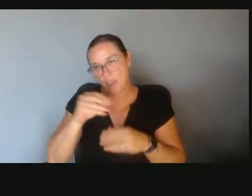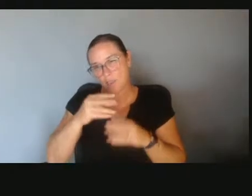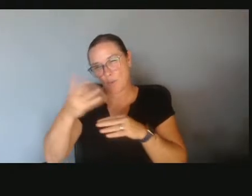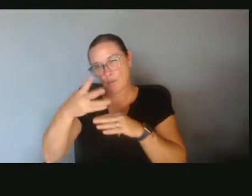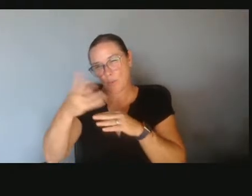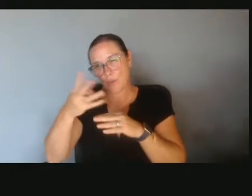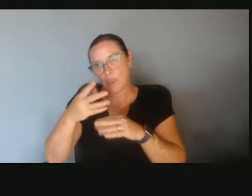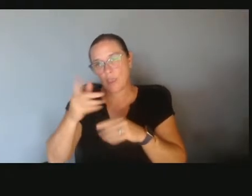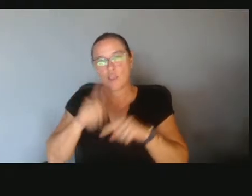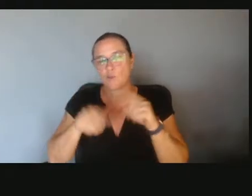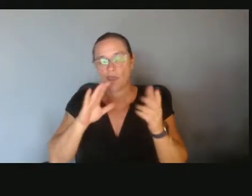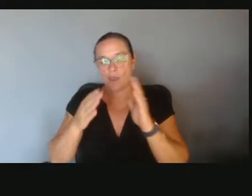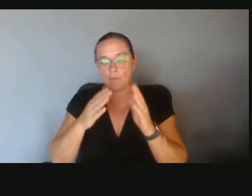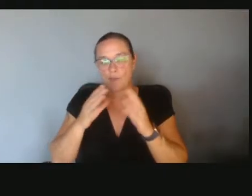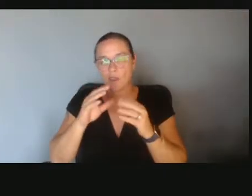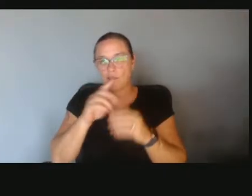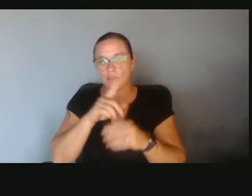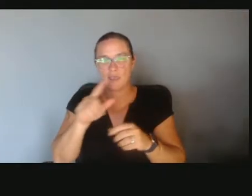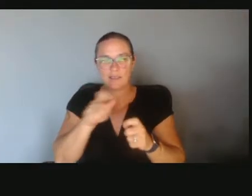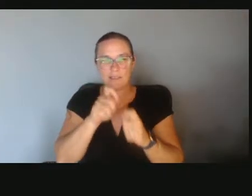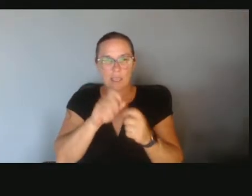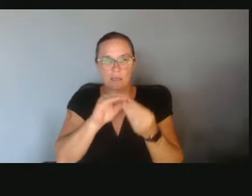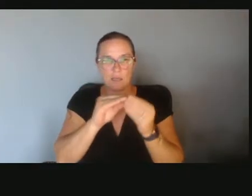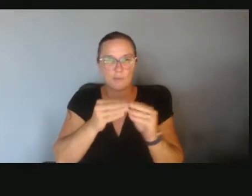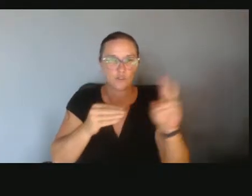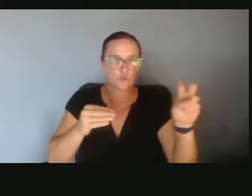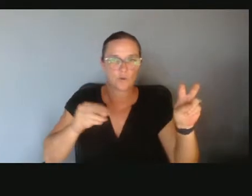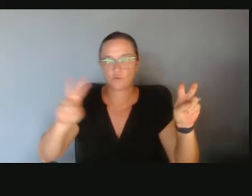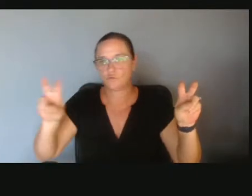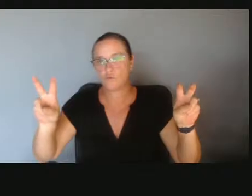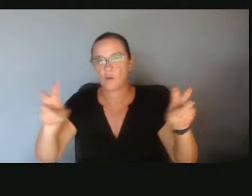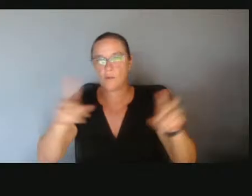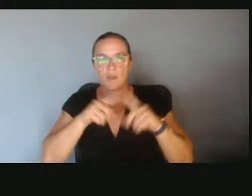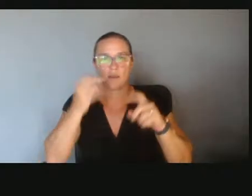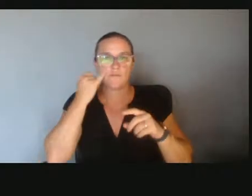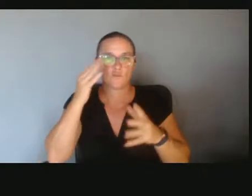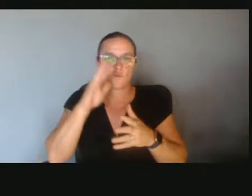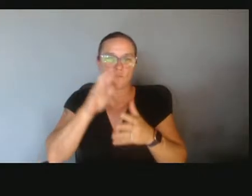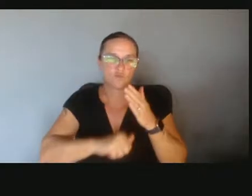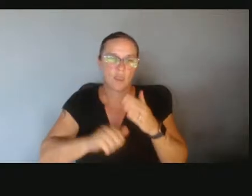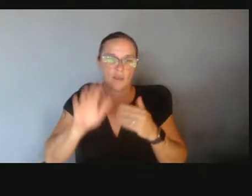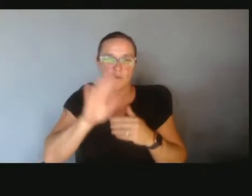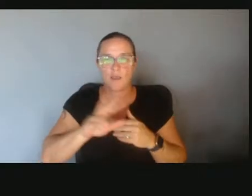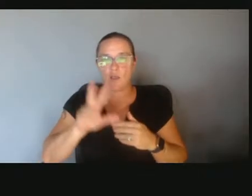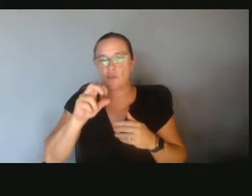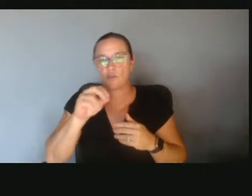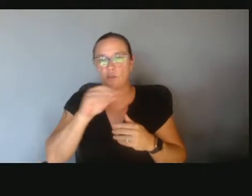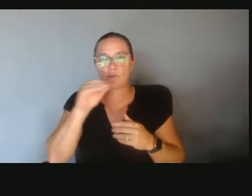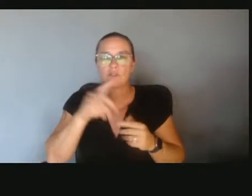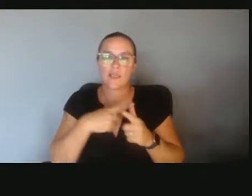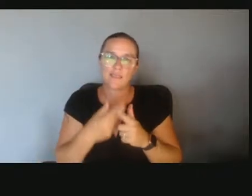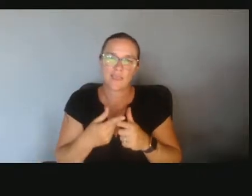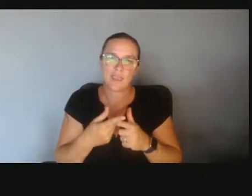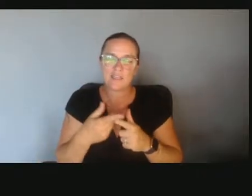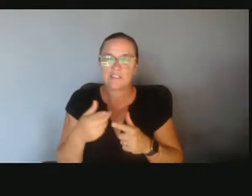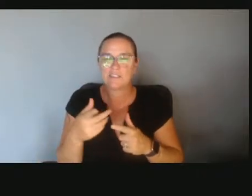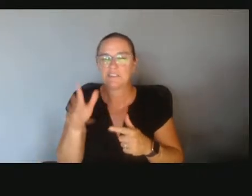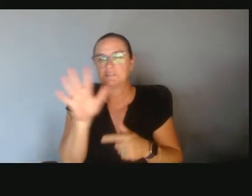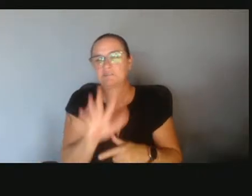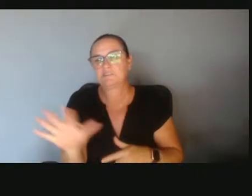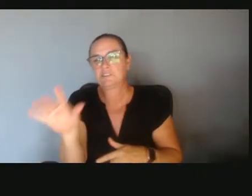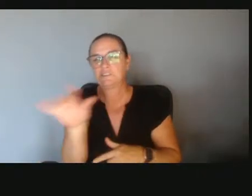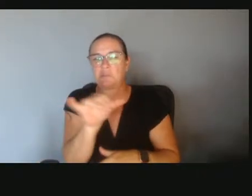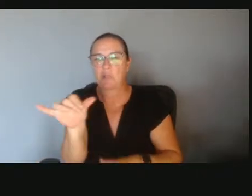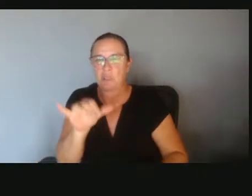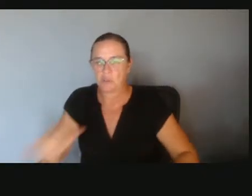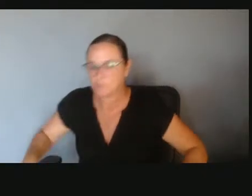absolute numbers, 200 here to 200 there. But if you were to subtract roughly 30%, then you can maybe get somewhat in a ballpark, more or less there,